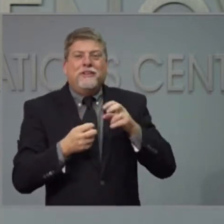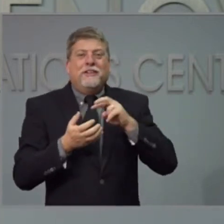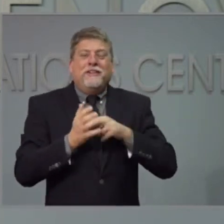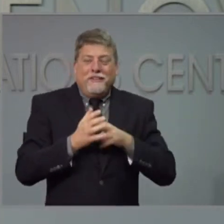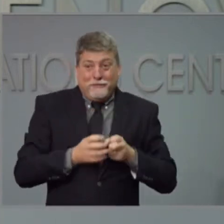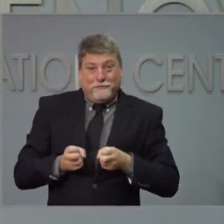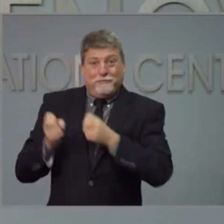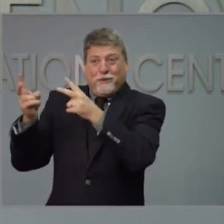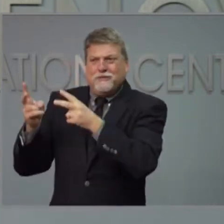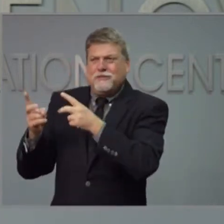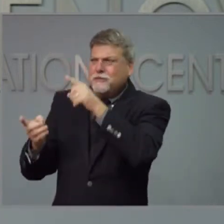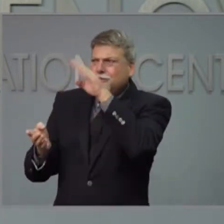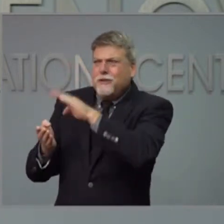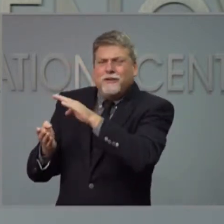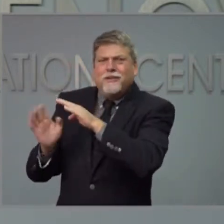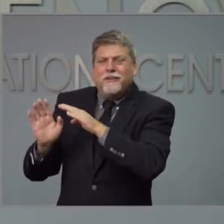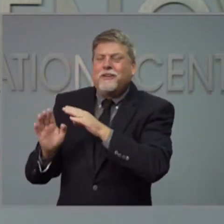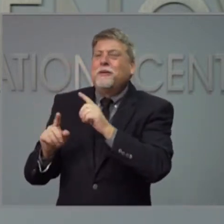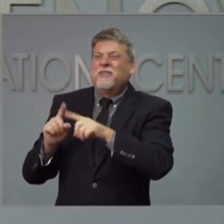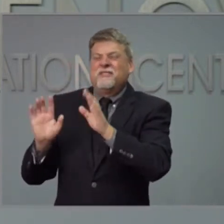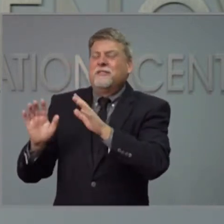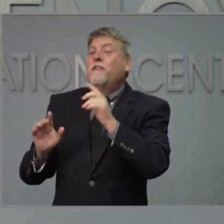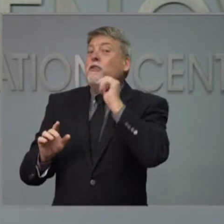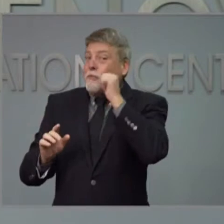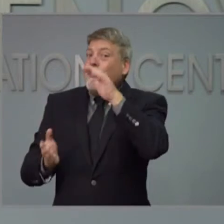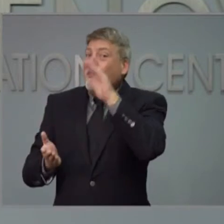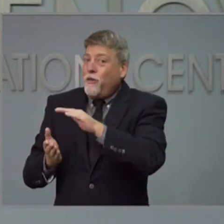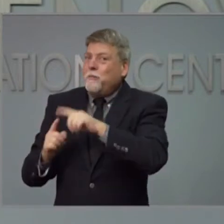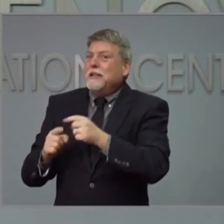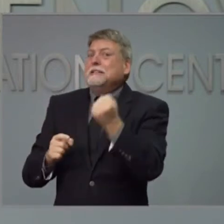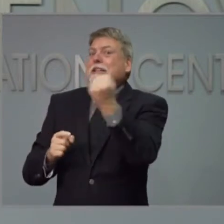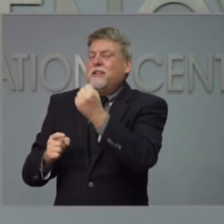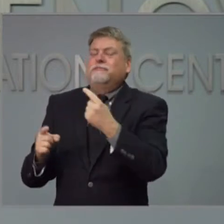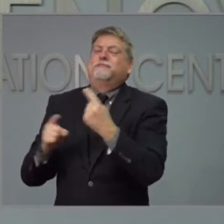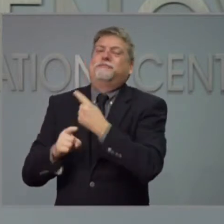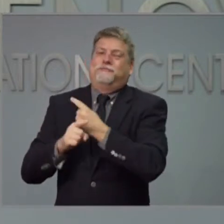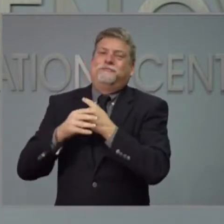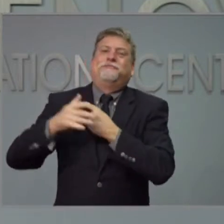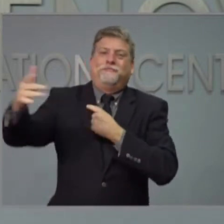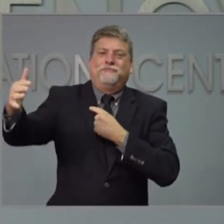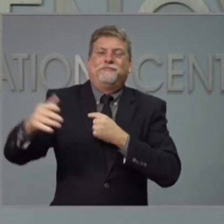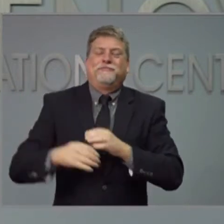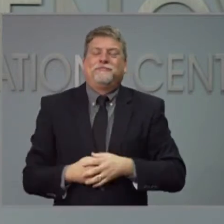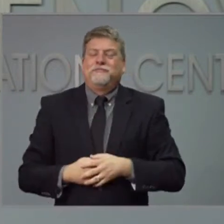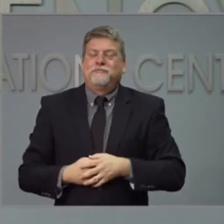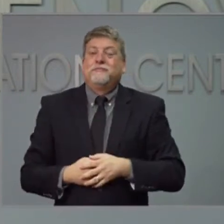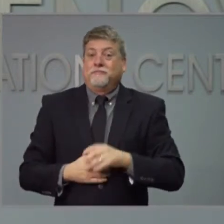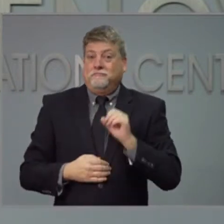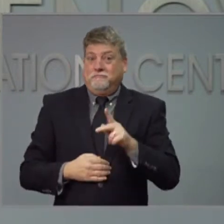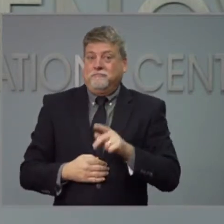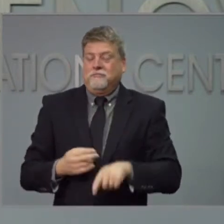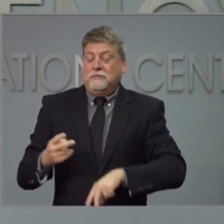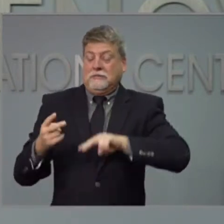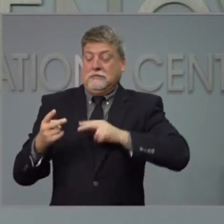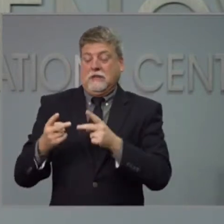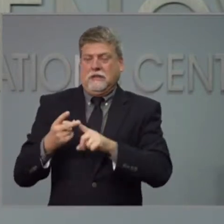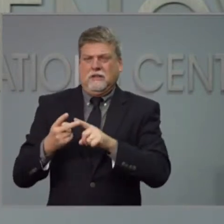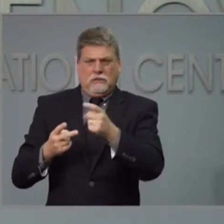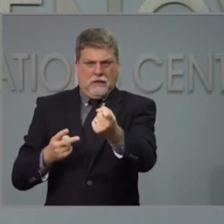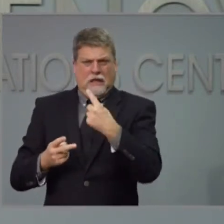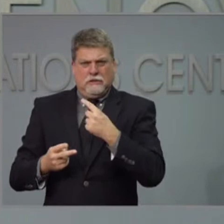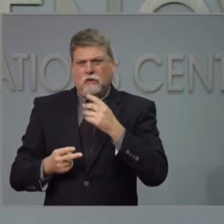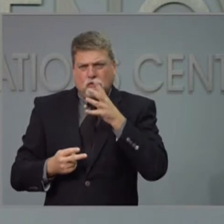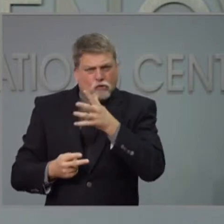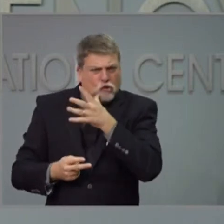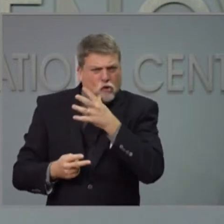looking at by Saturday. As far as your second question related to rural and why are we seeing more spread in our rural